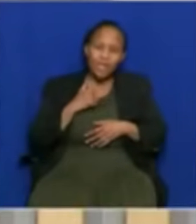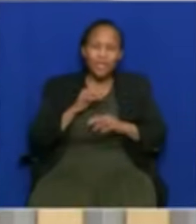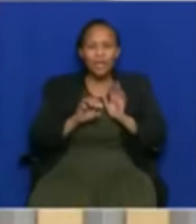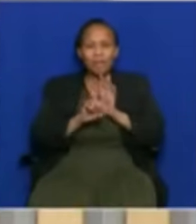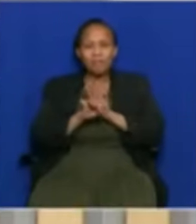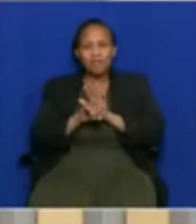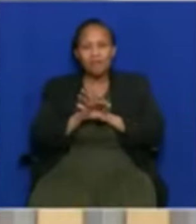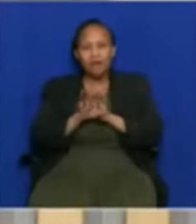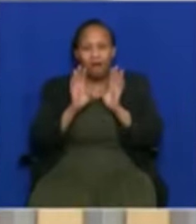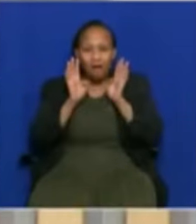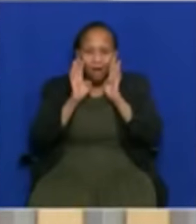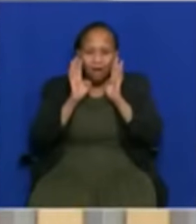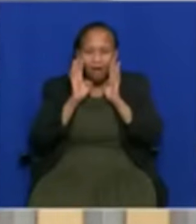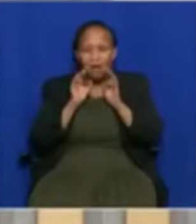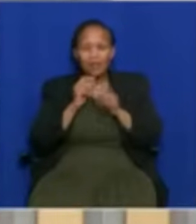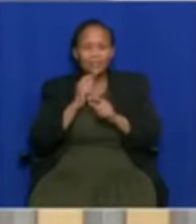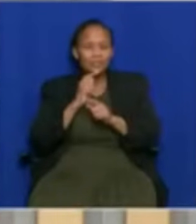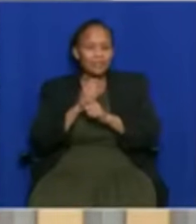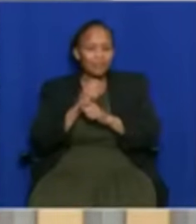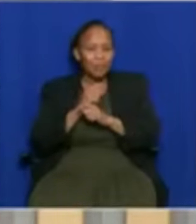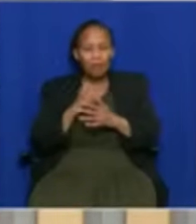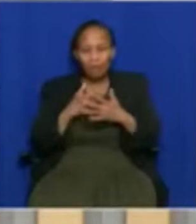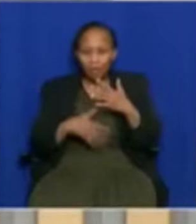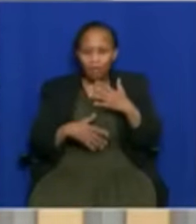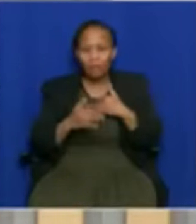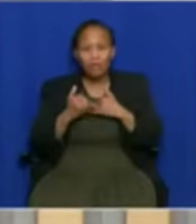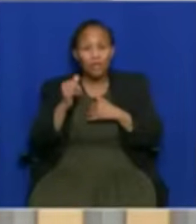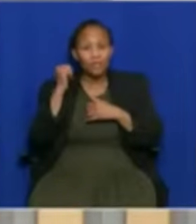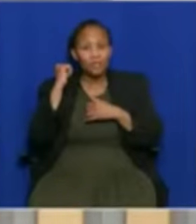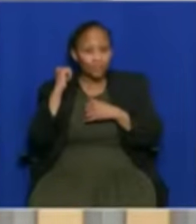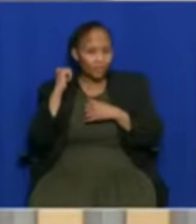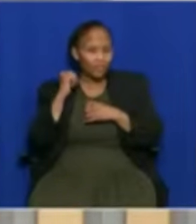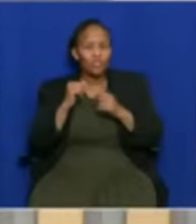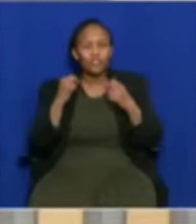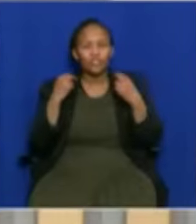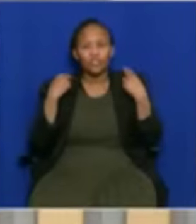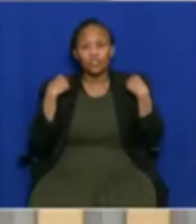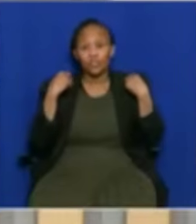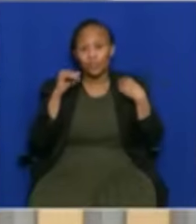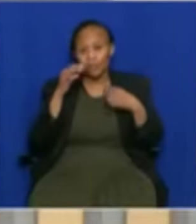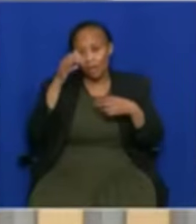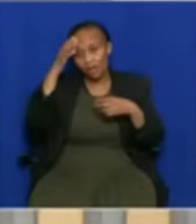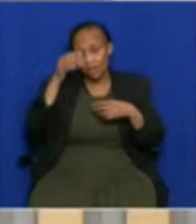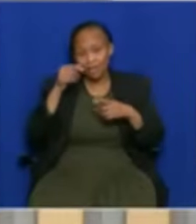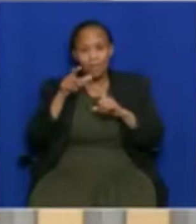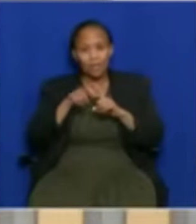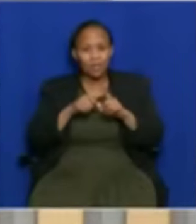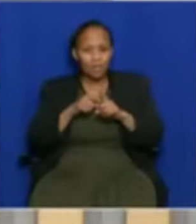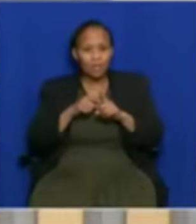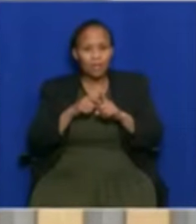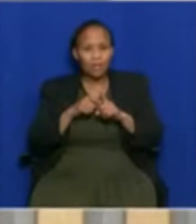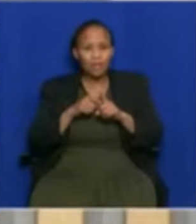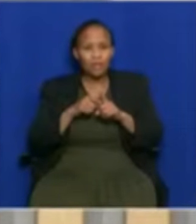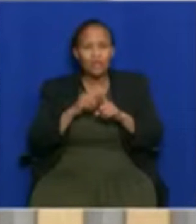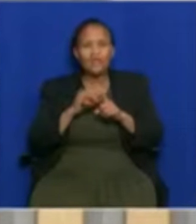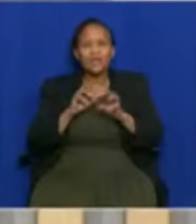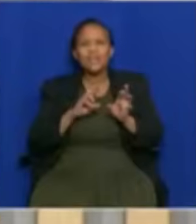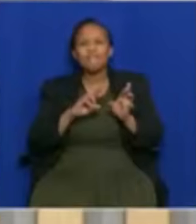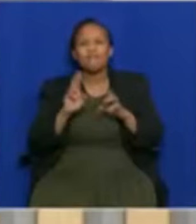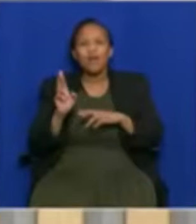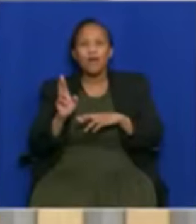had a security expert, Elridge or Elric or whatever. He referred to me as an enabler.